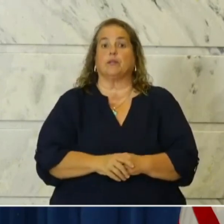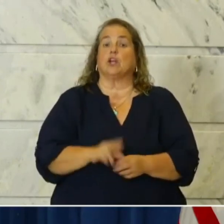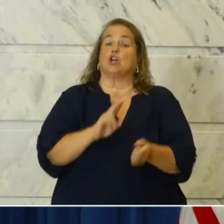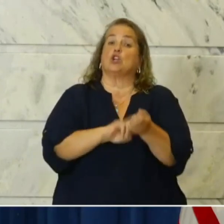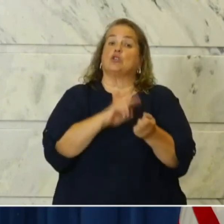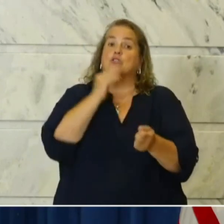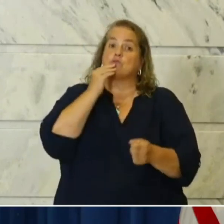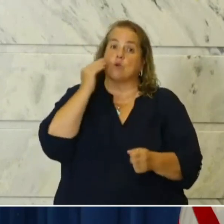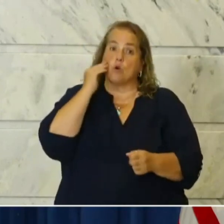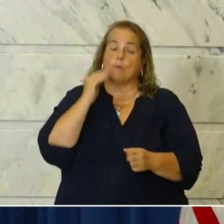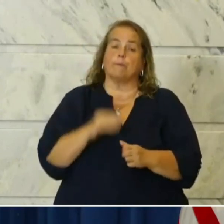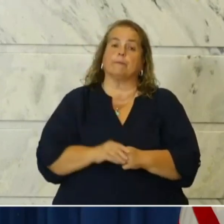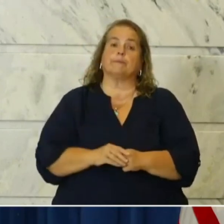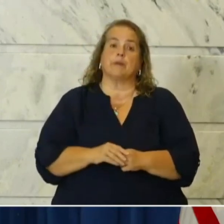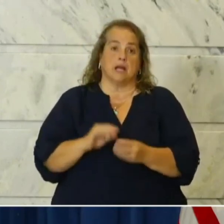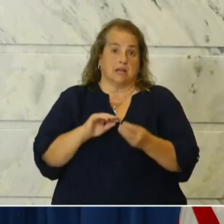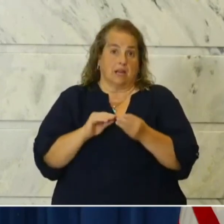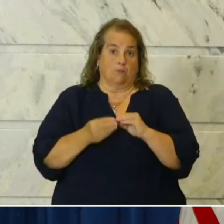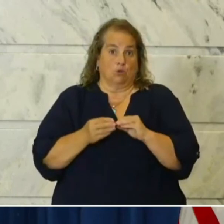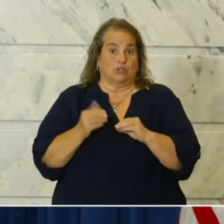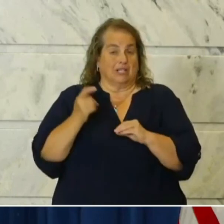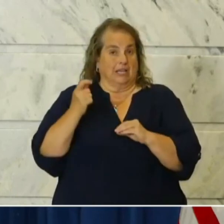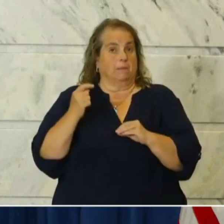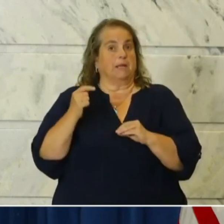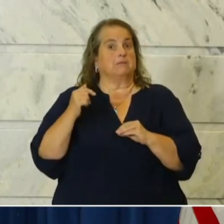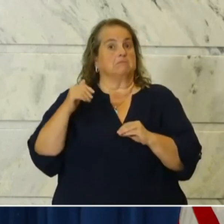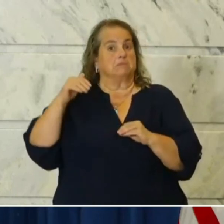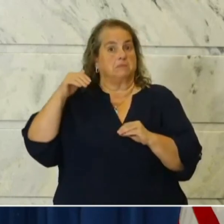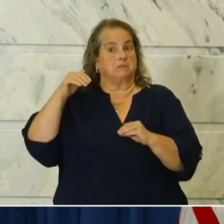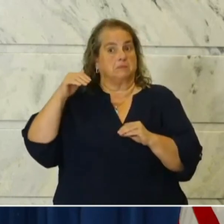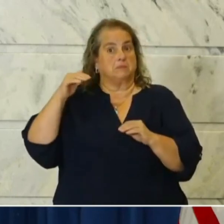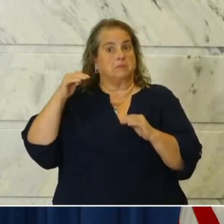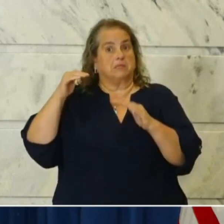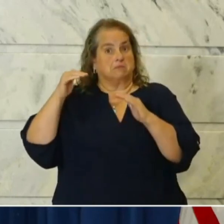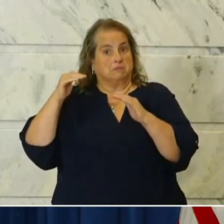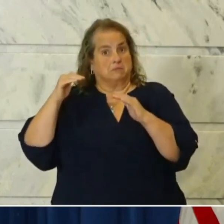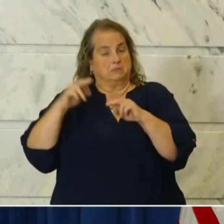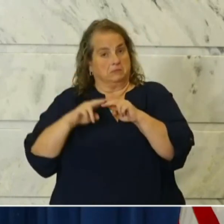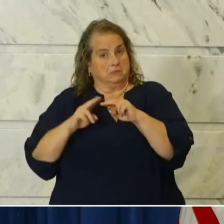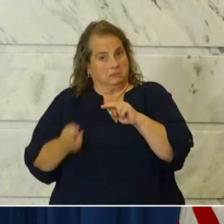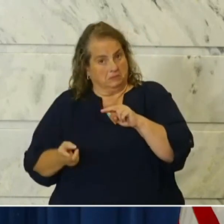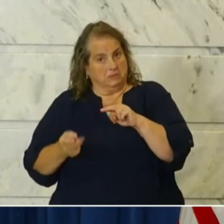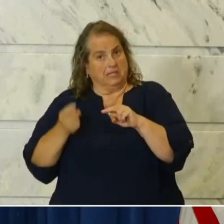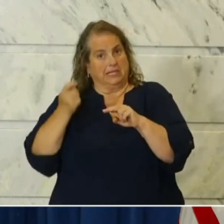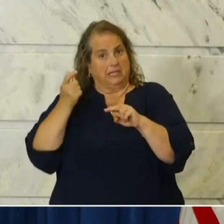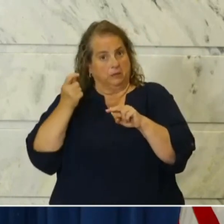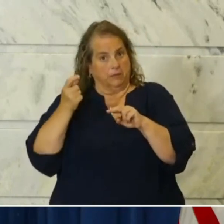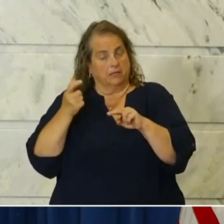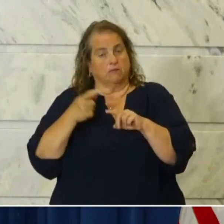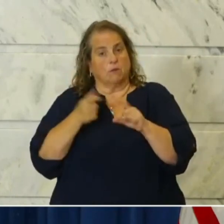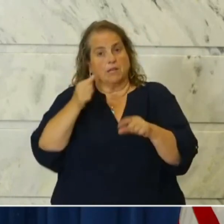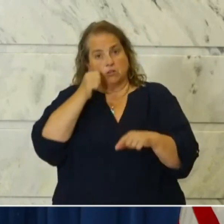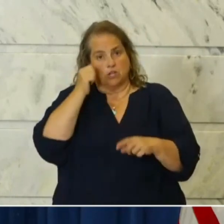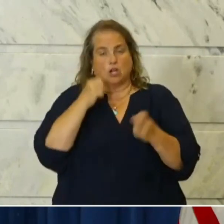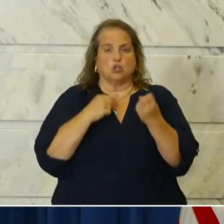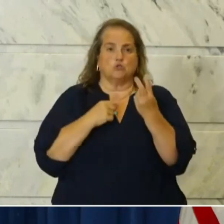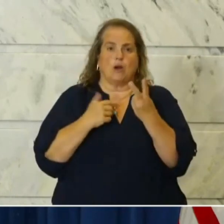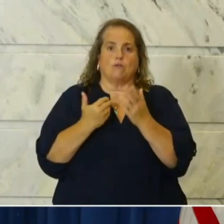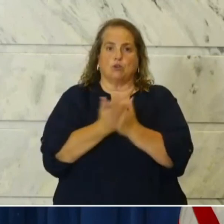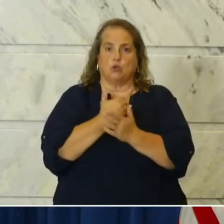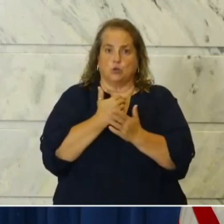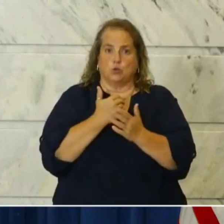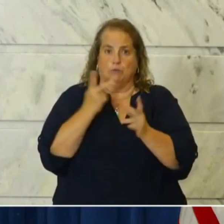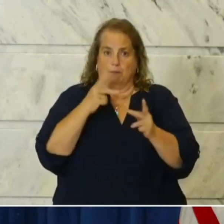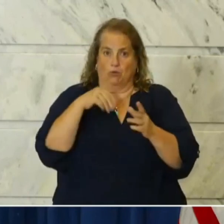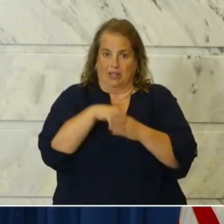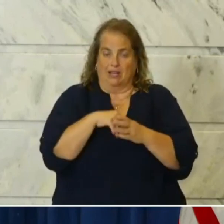care, numbers down a little bit, not down, but the increase is less than yesterday. 12 new residents and